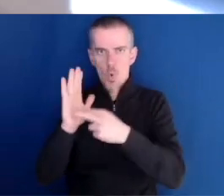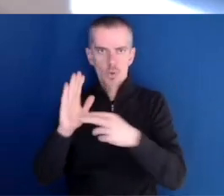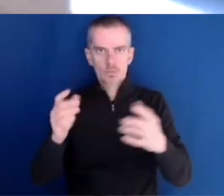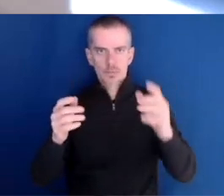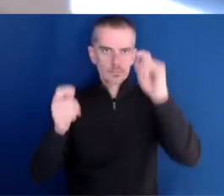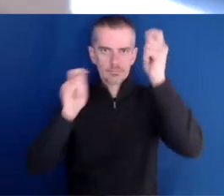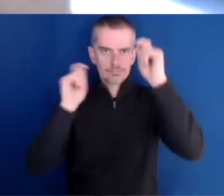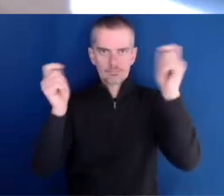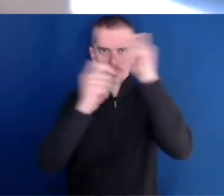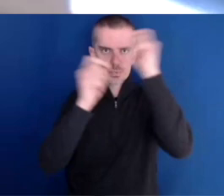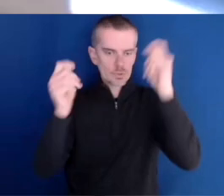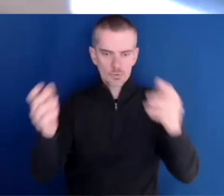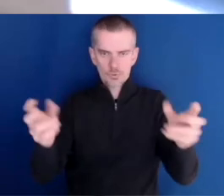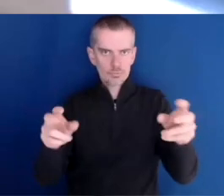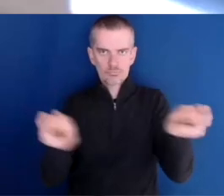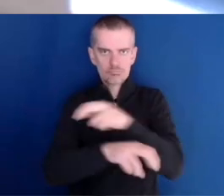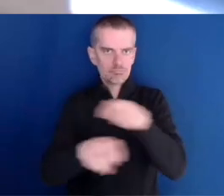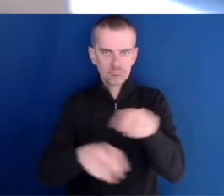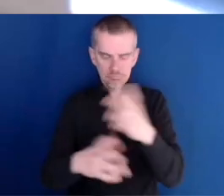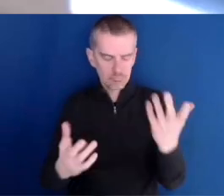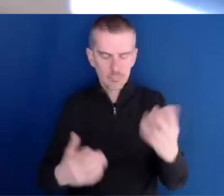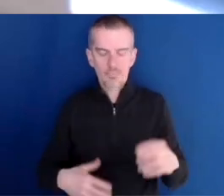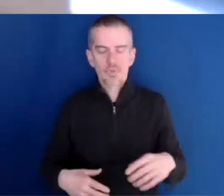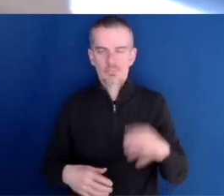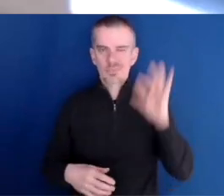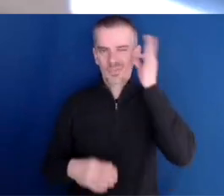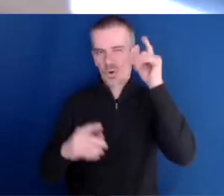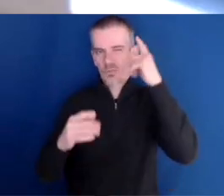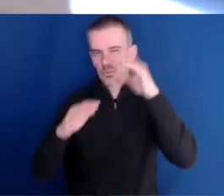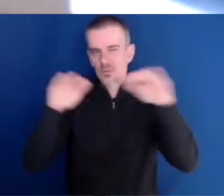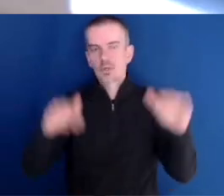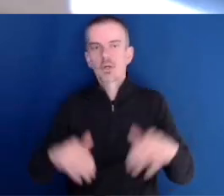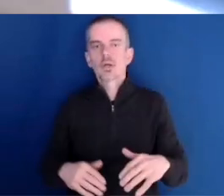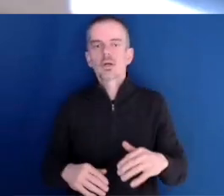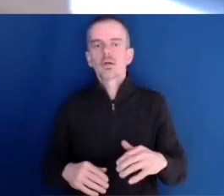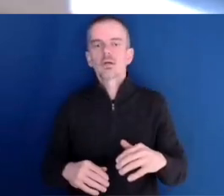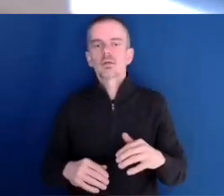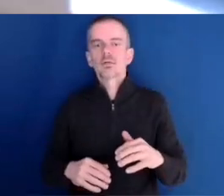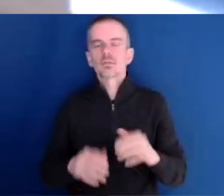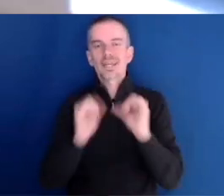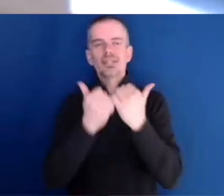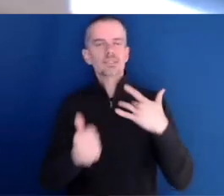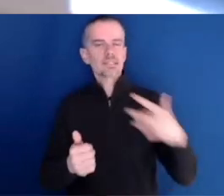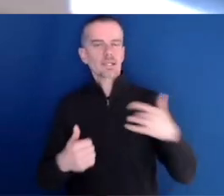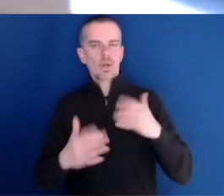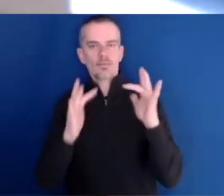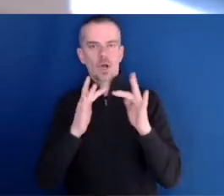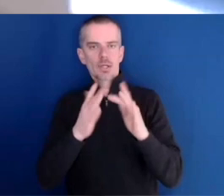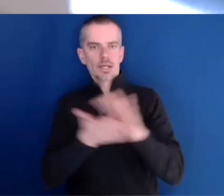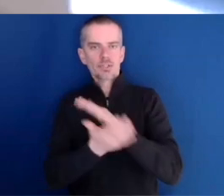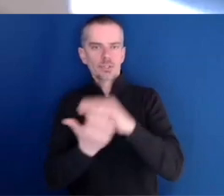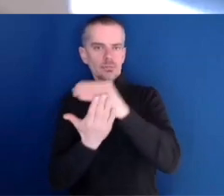federal government right now. So, different agencies usually have contact sheets online that can be